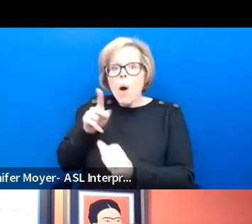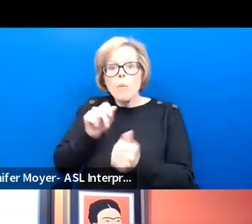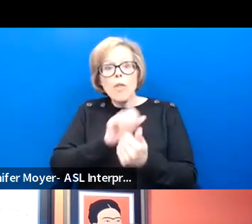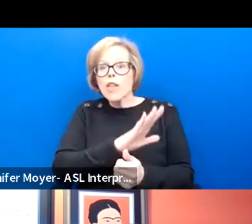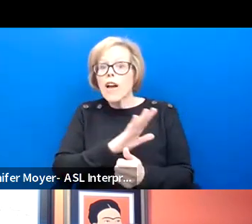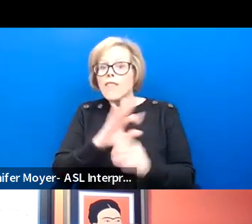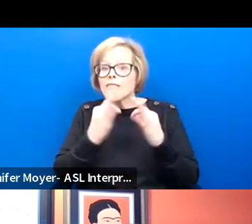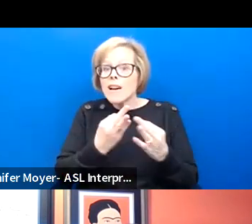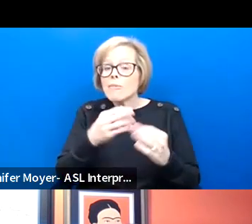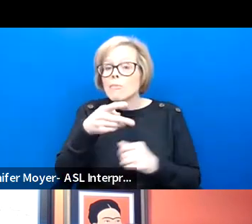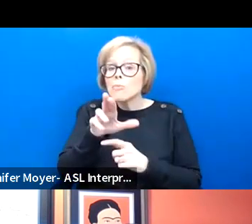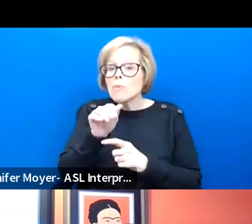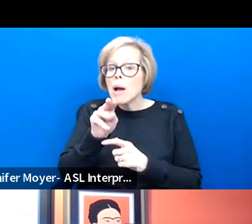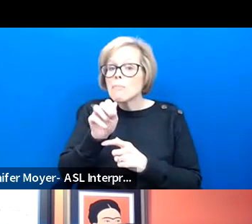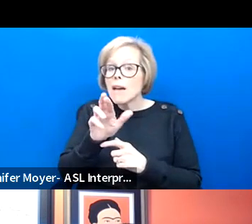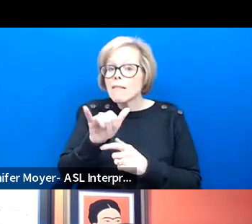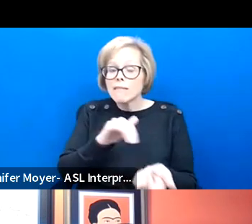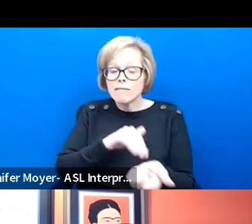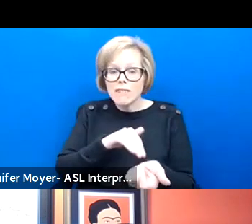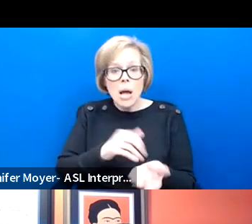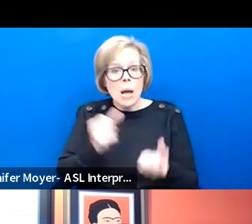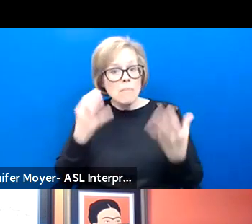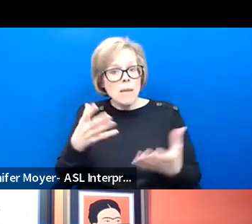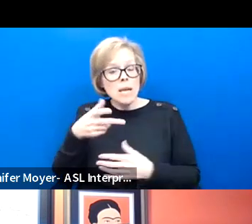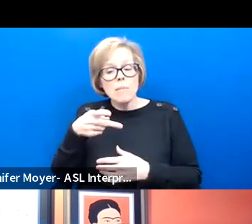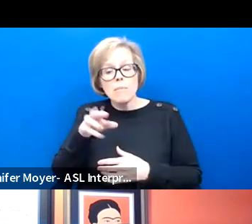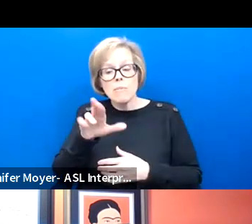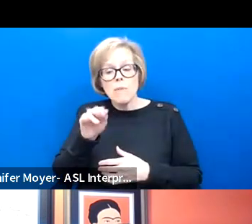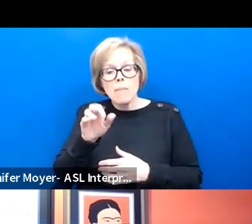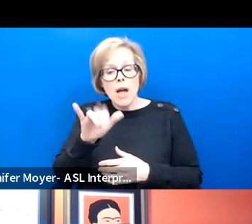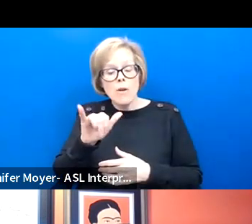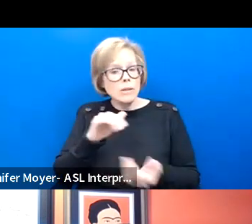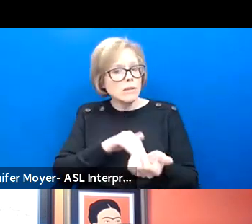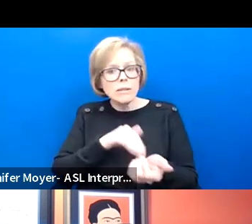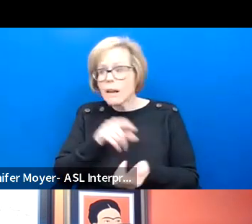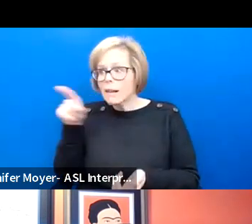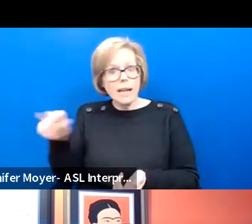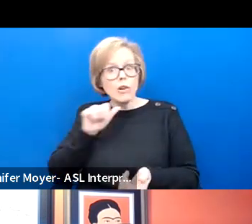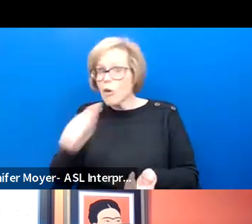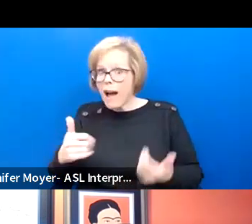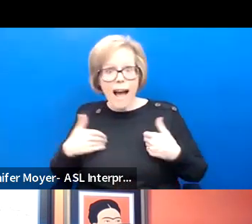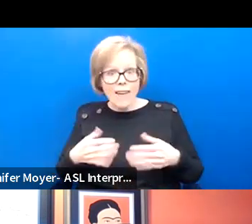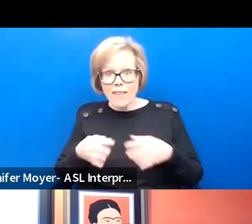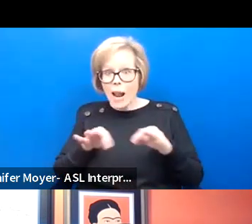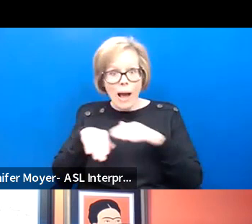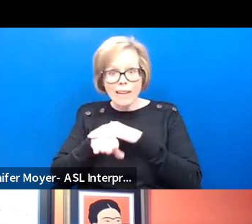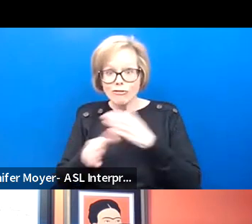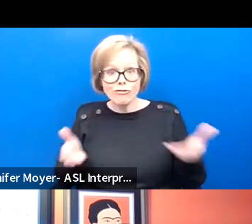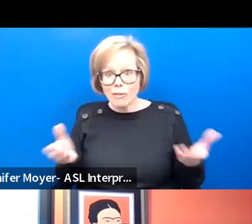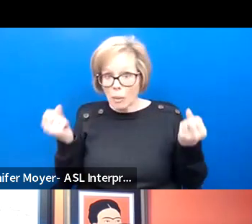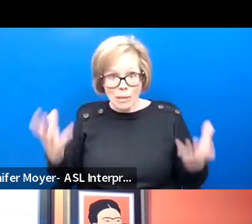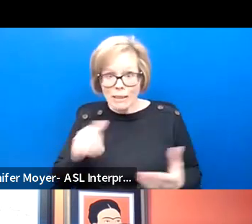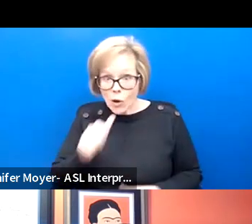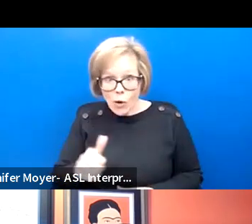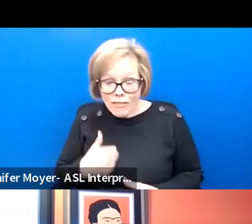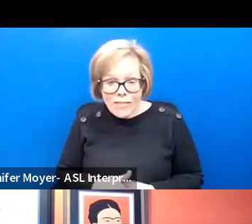doctor. And a lot of primary care or physician practices do not have language access services. So here we